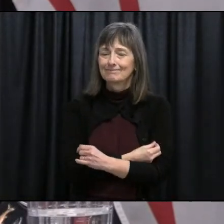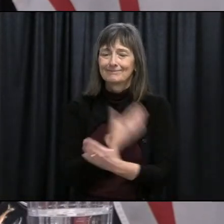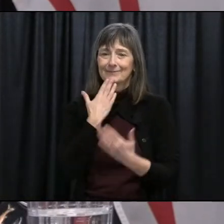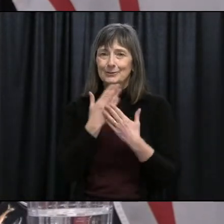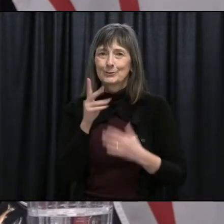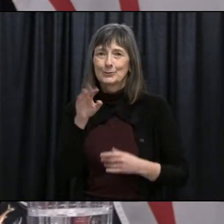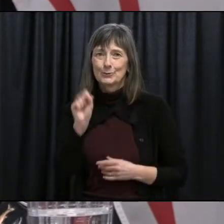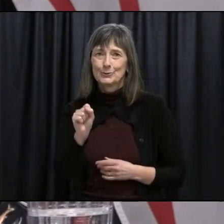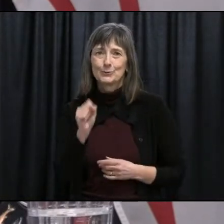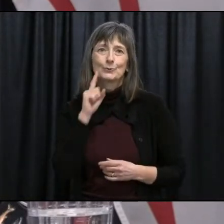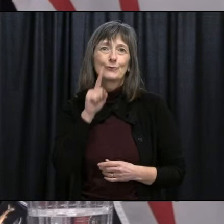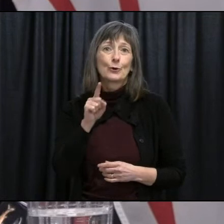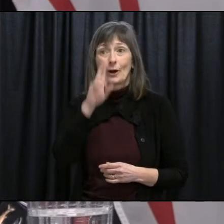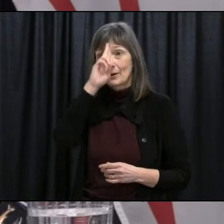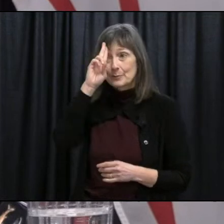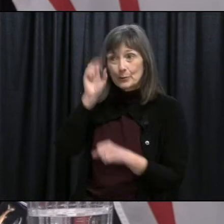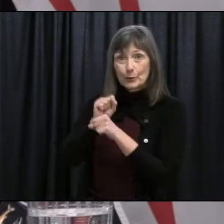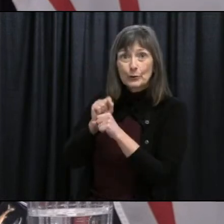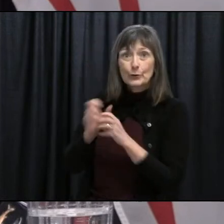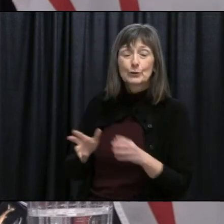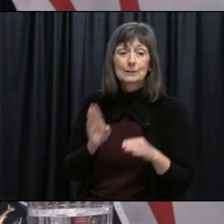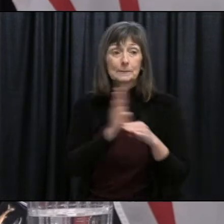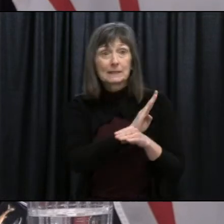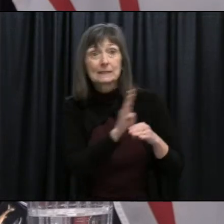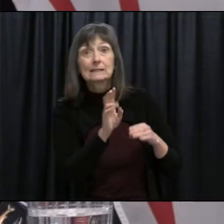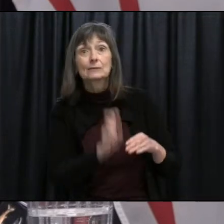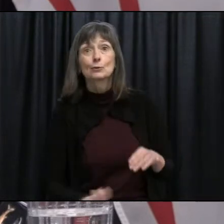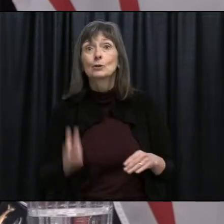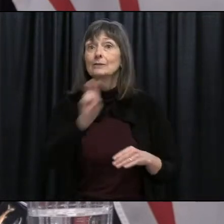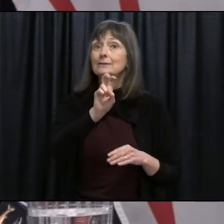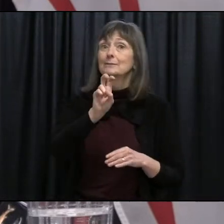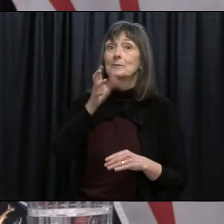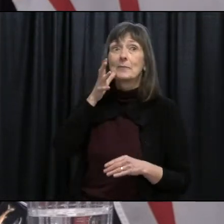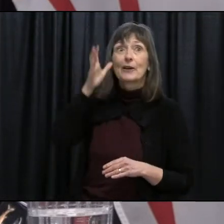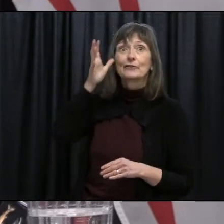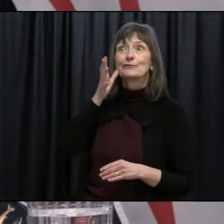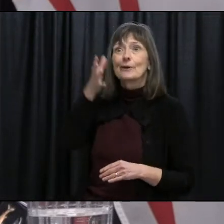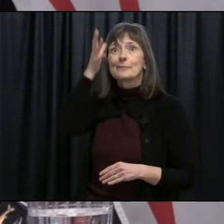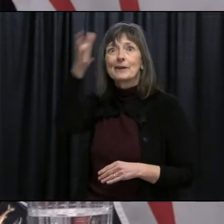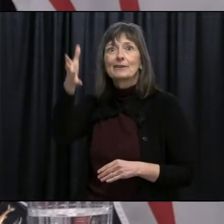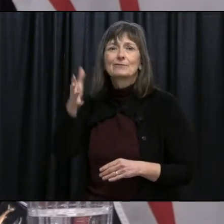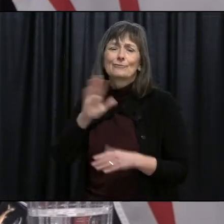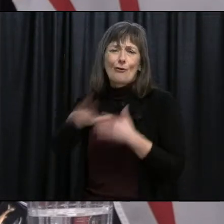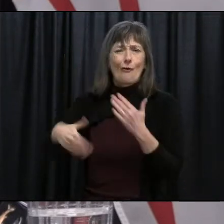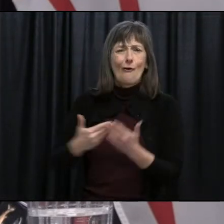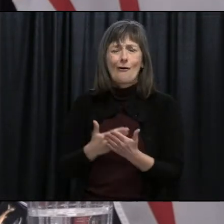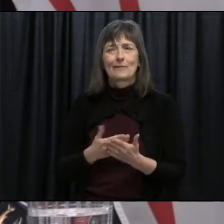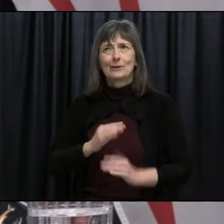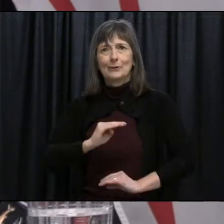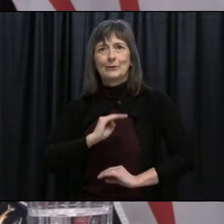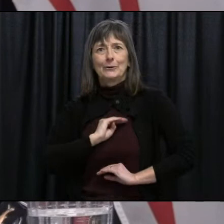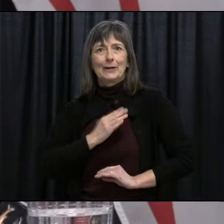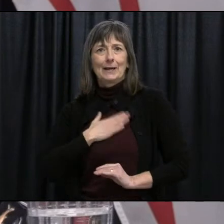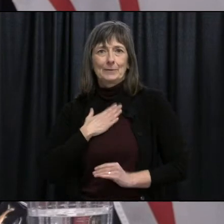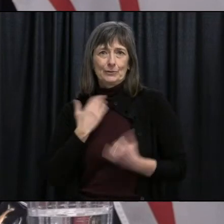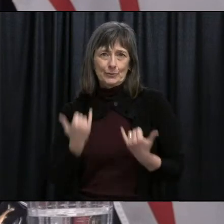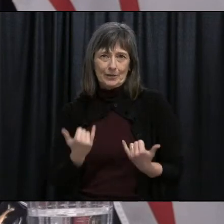our healthcare providers, good news for businesses, tourism operators, parents and grandparents alike. It's good news for everyone in the